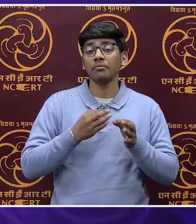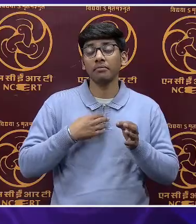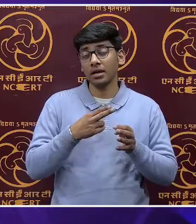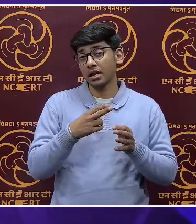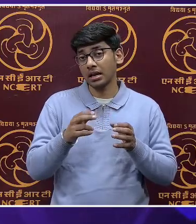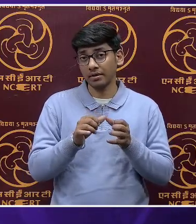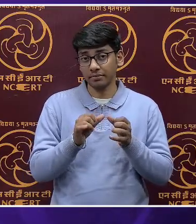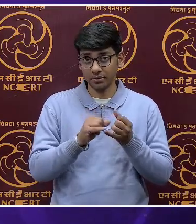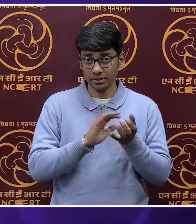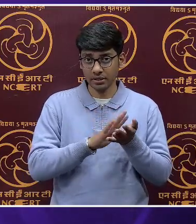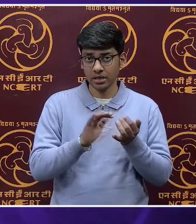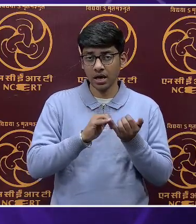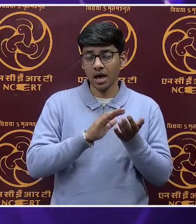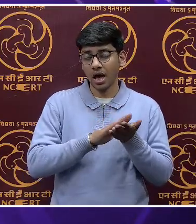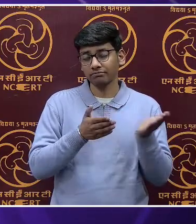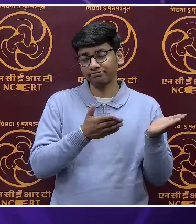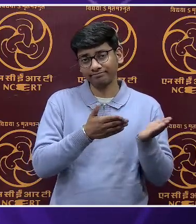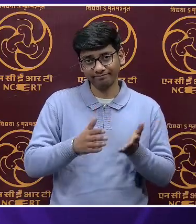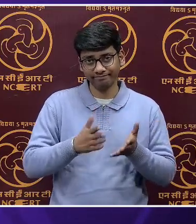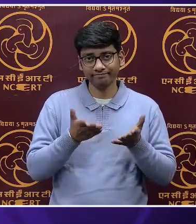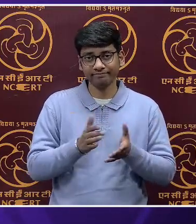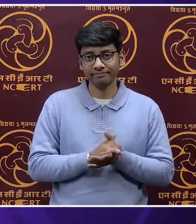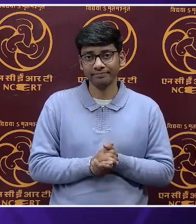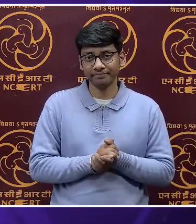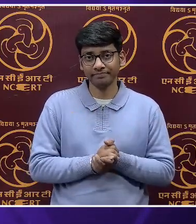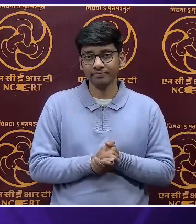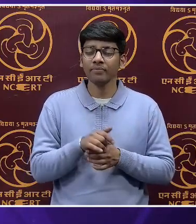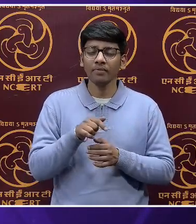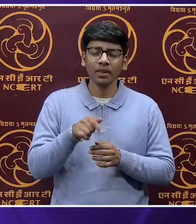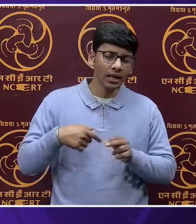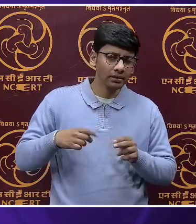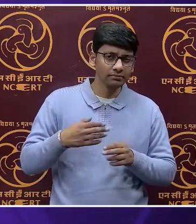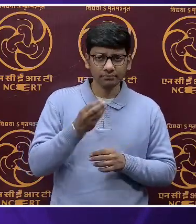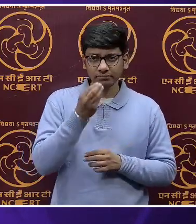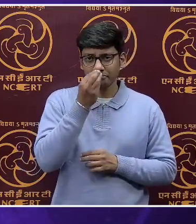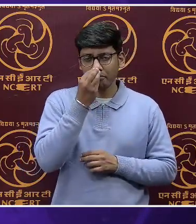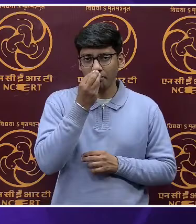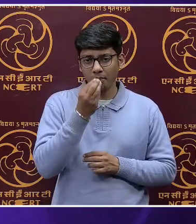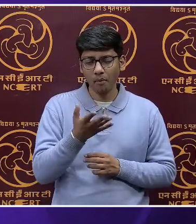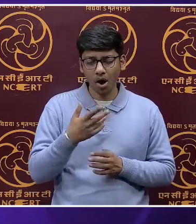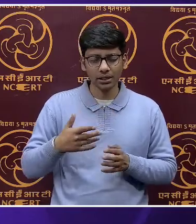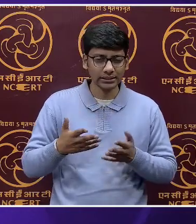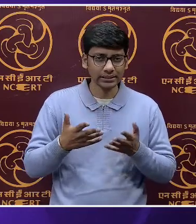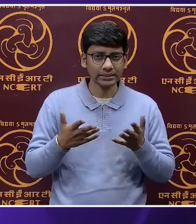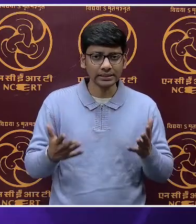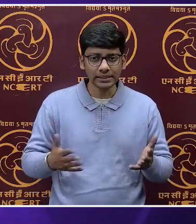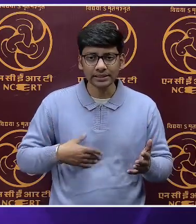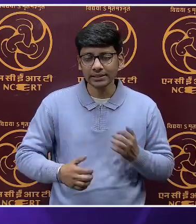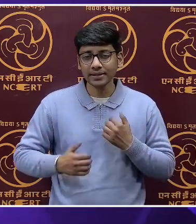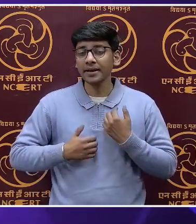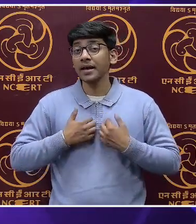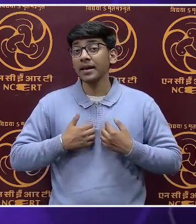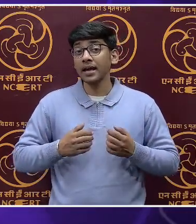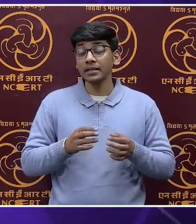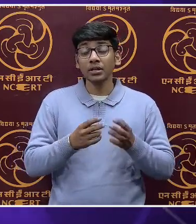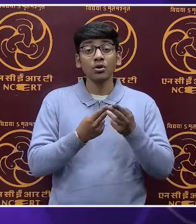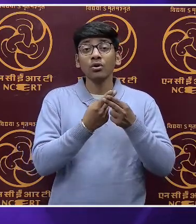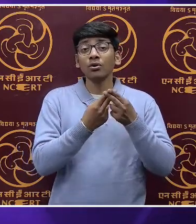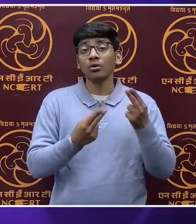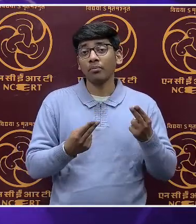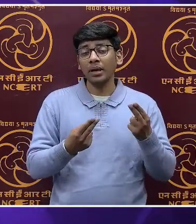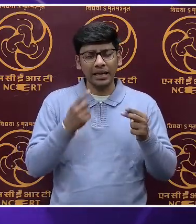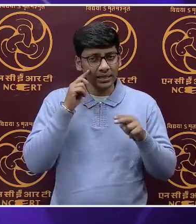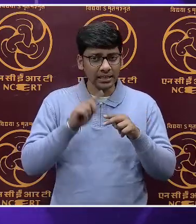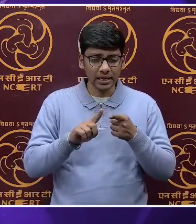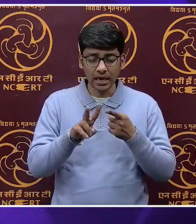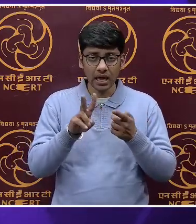Ashish. Ashish, I welcome you to the session. Now, this is very, interesting topic, Sound of Music and Evelyn Glennie. So, I'm sure Evelyn